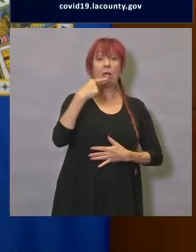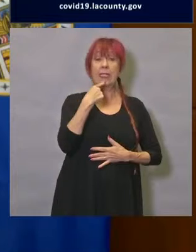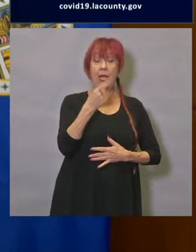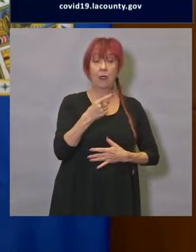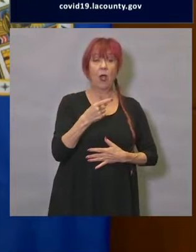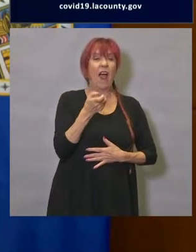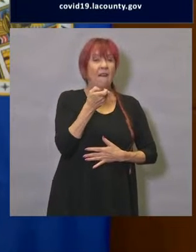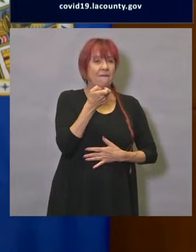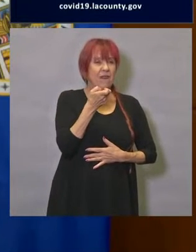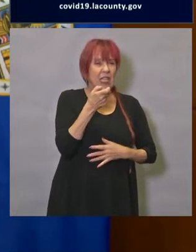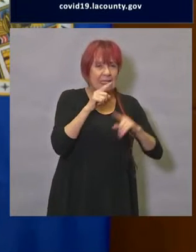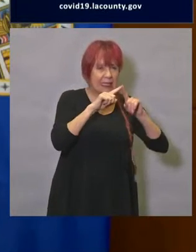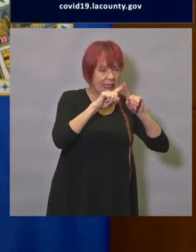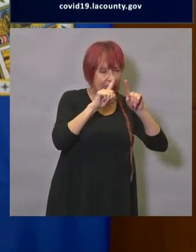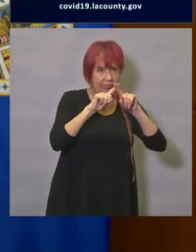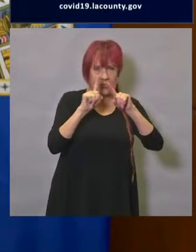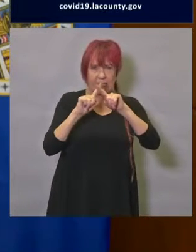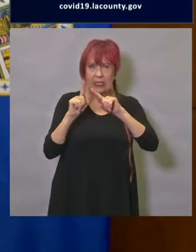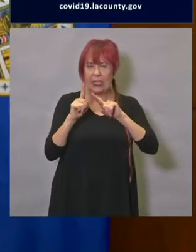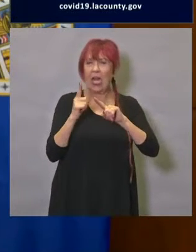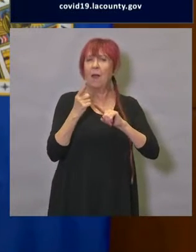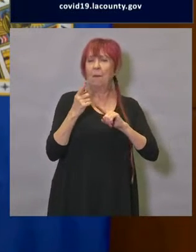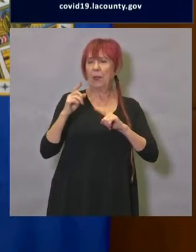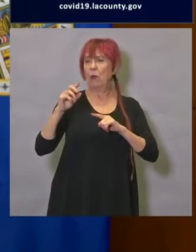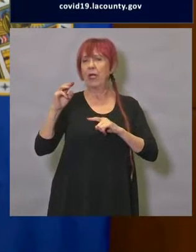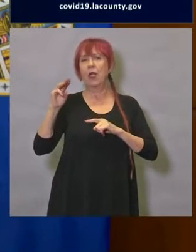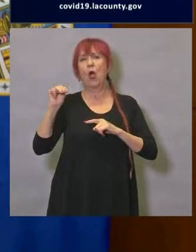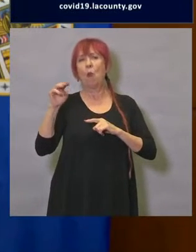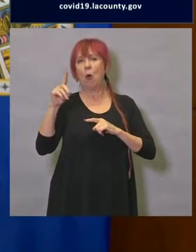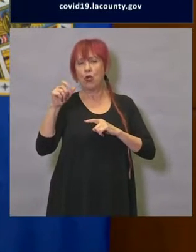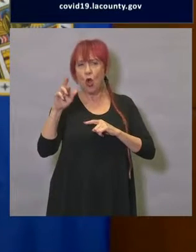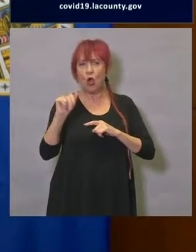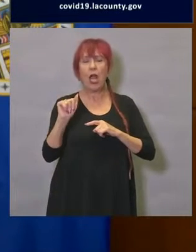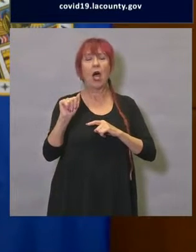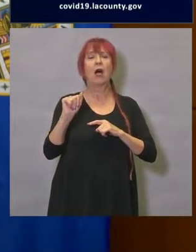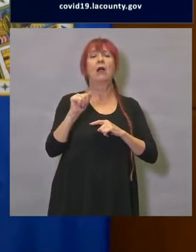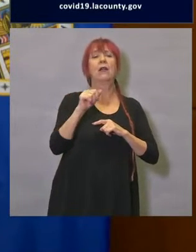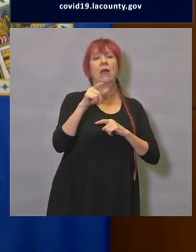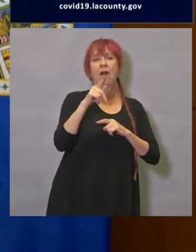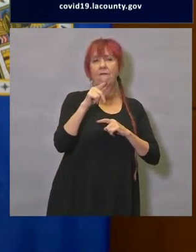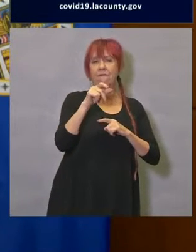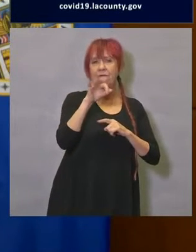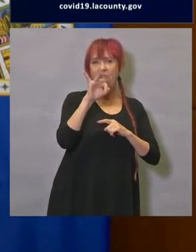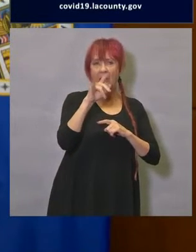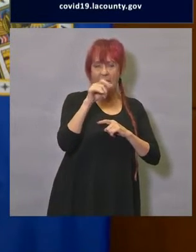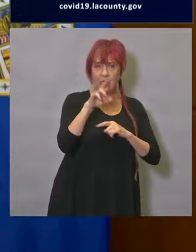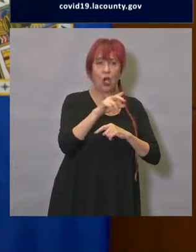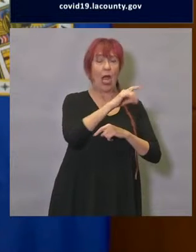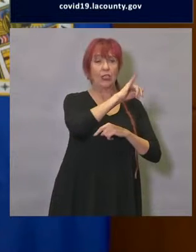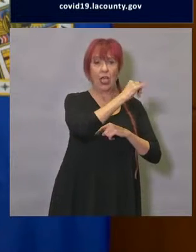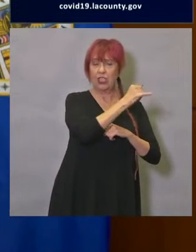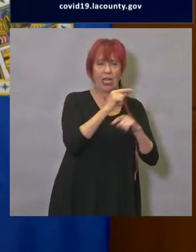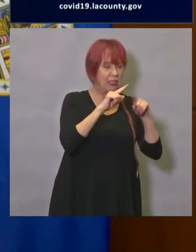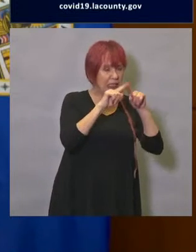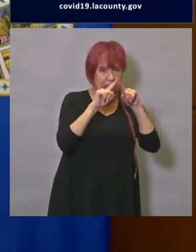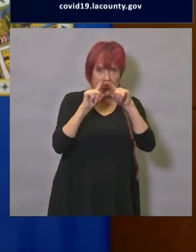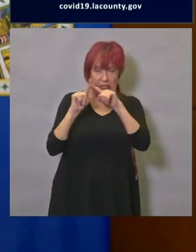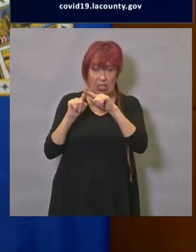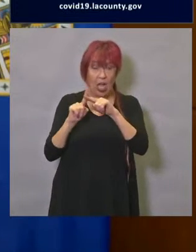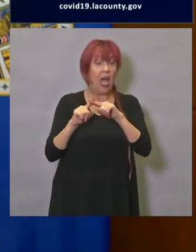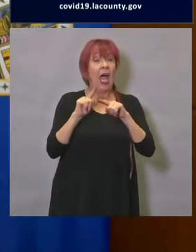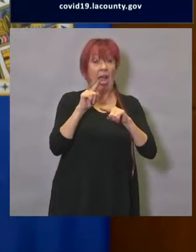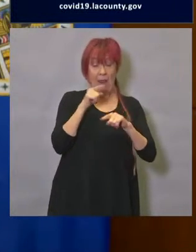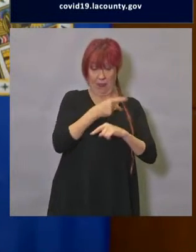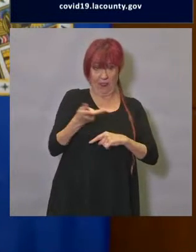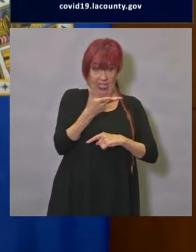when it comes to how they work and how effective they are. And there is now real-world evidence that the vaccines are the reason why